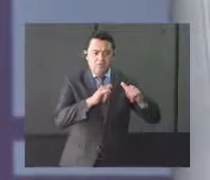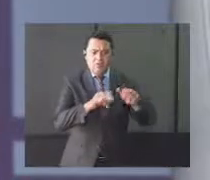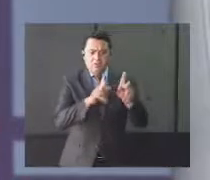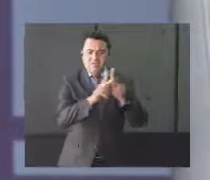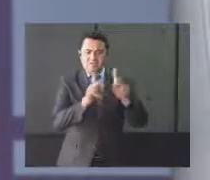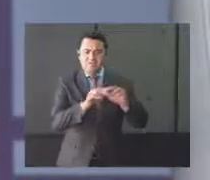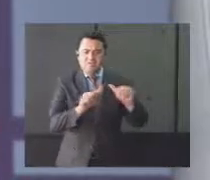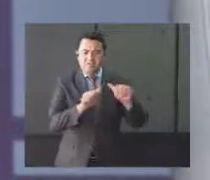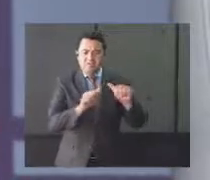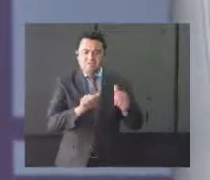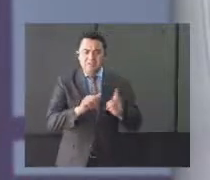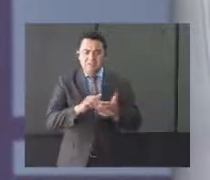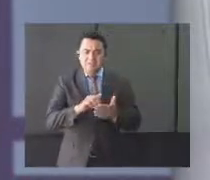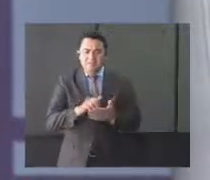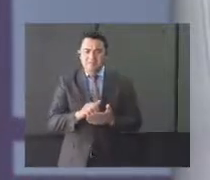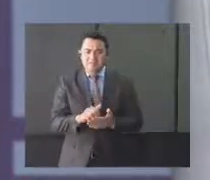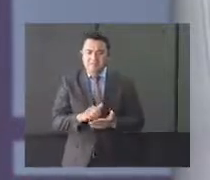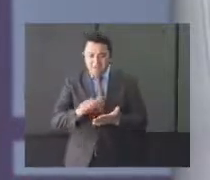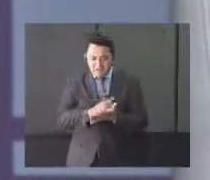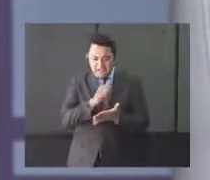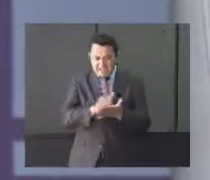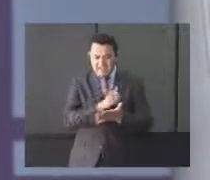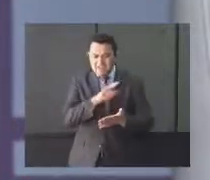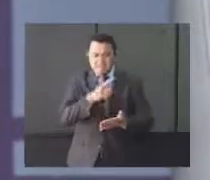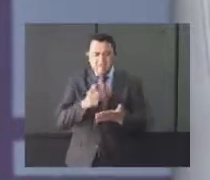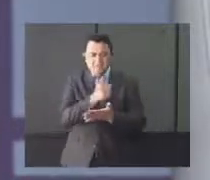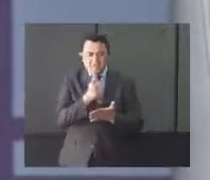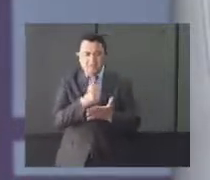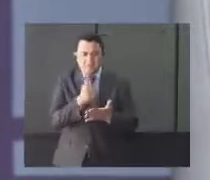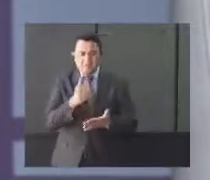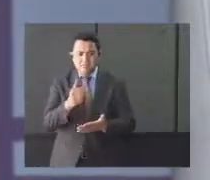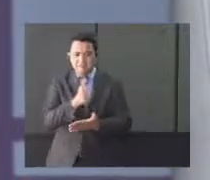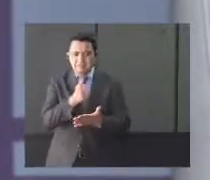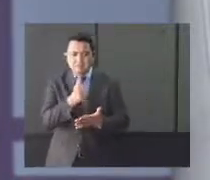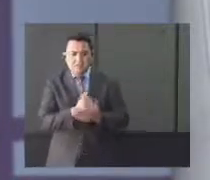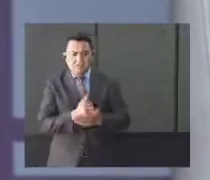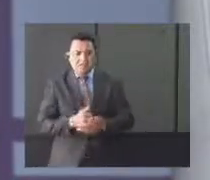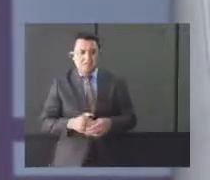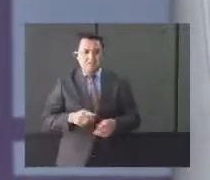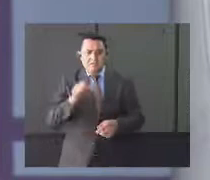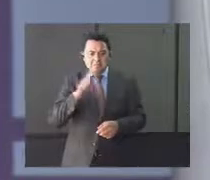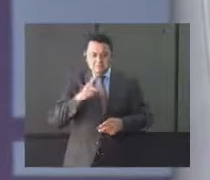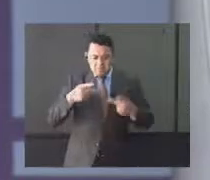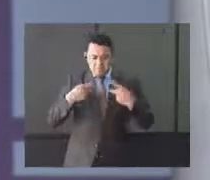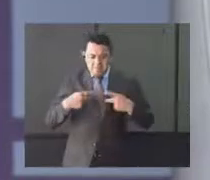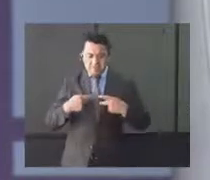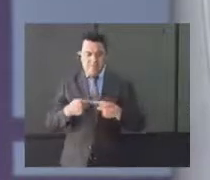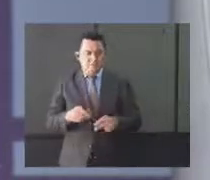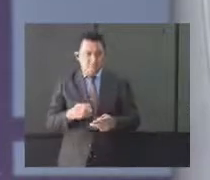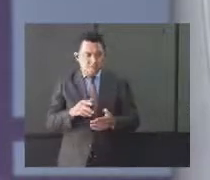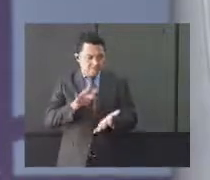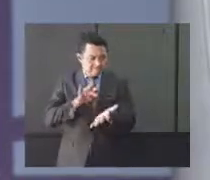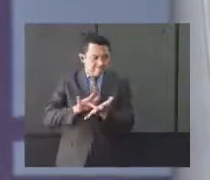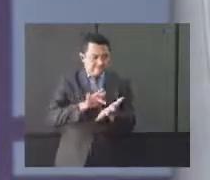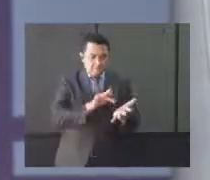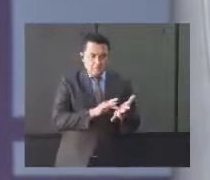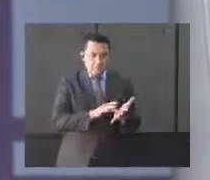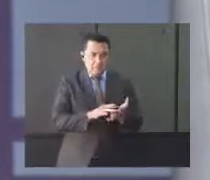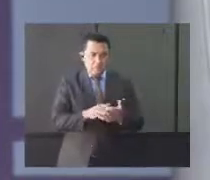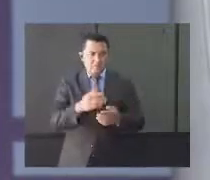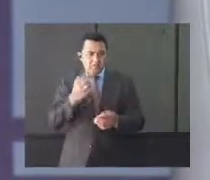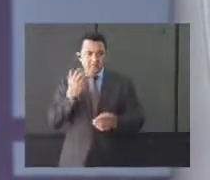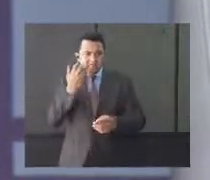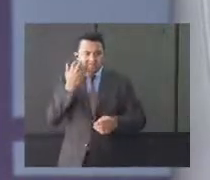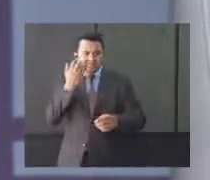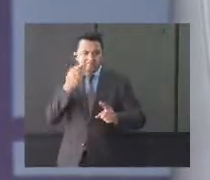1,000 actions a day, with a 2030 agenda, and the idea of responsible citizenship. What it is